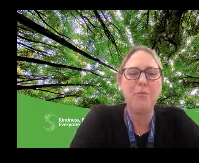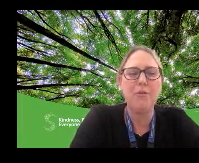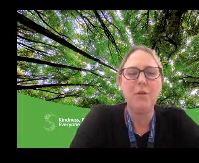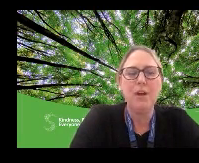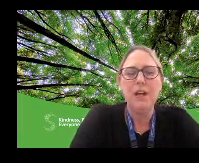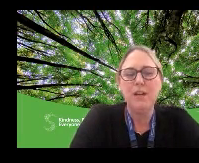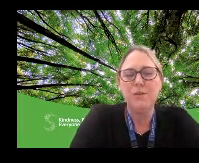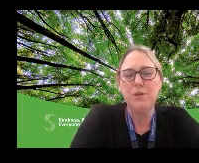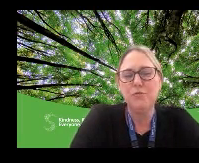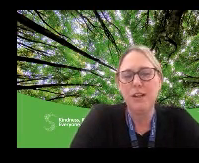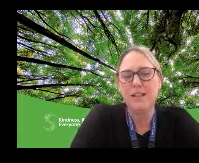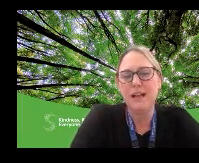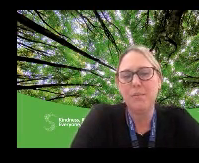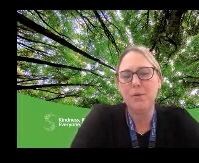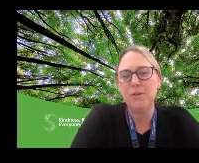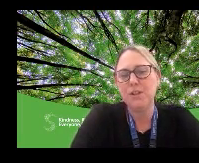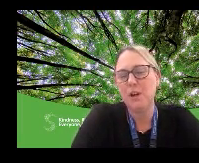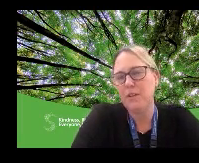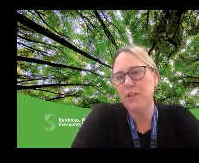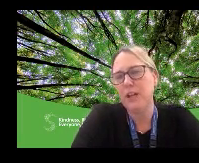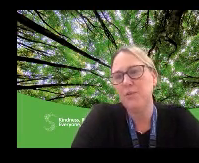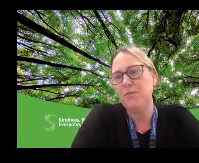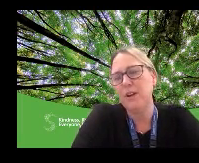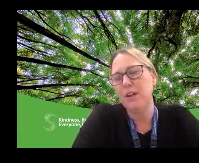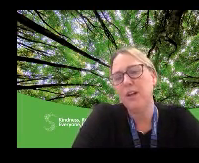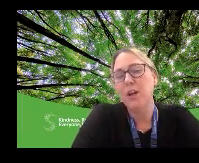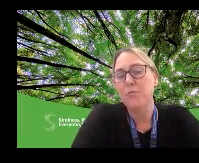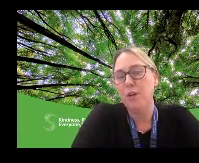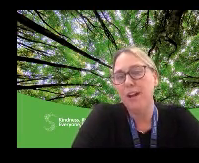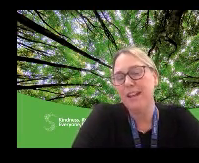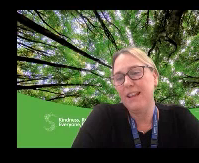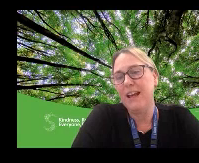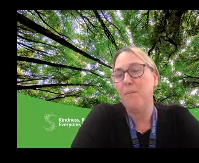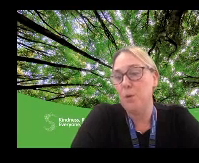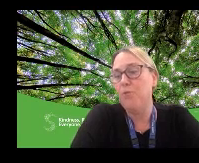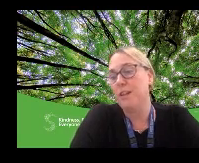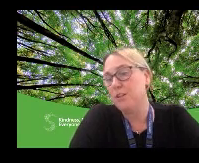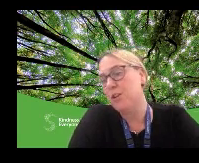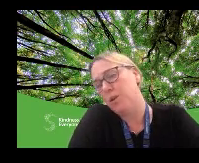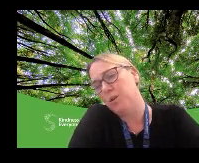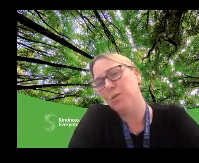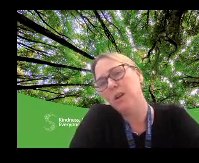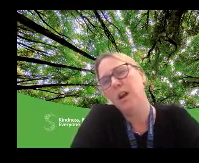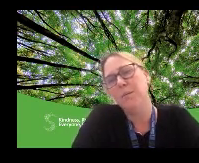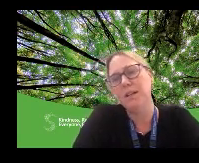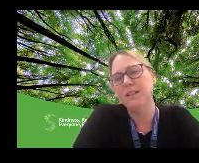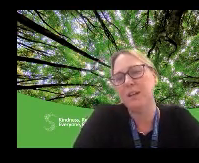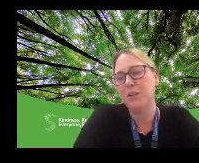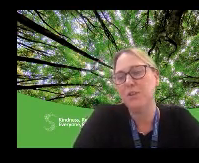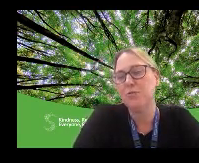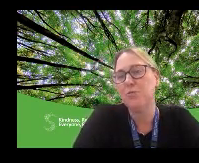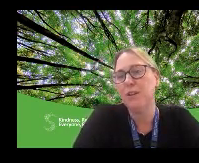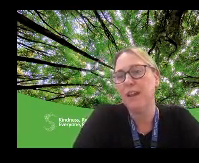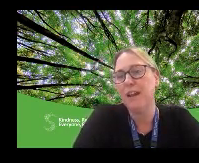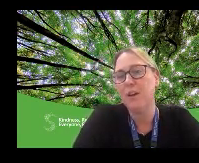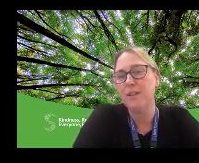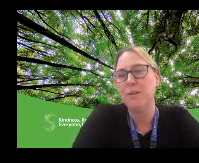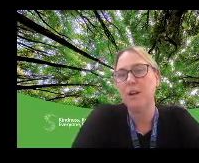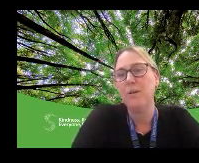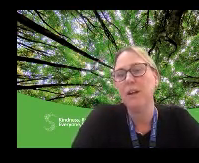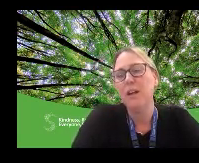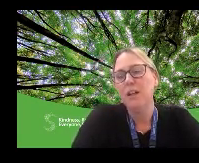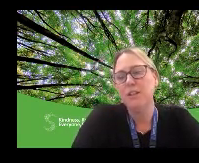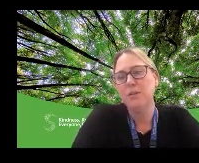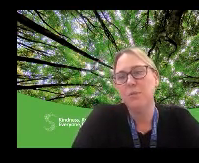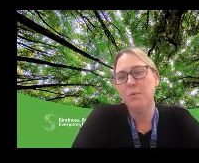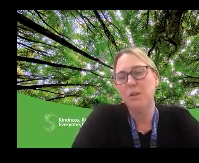really helpful if you could write in that box the type of education provider, right in there, moving to, and say which school that they're going